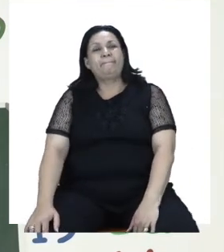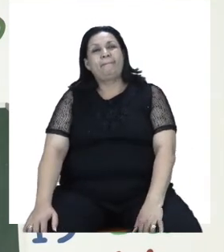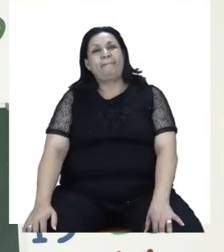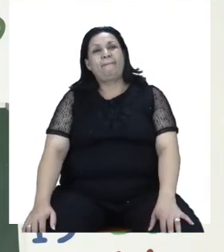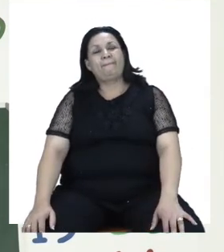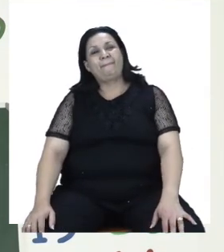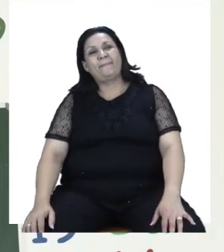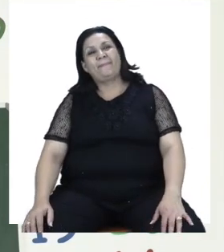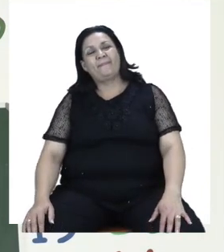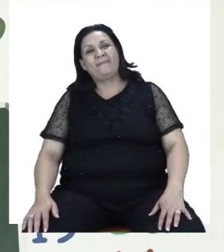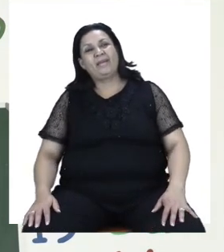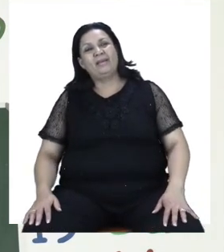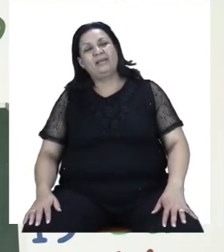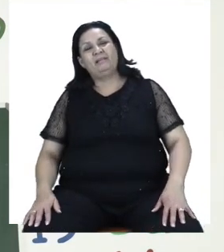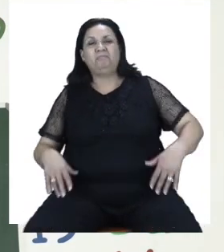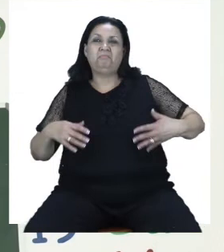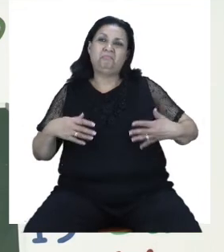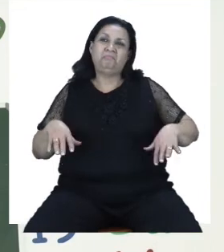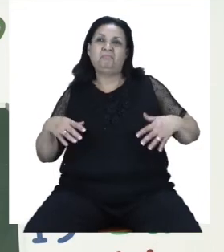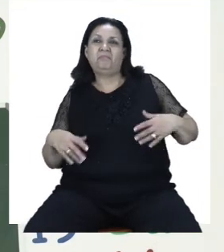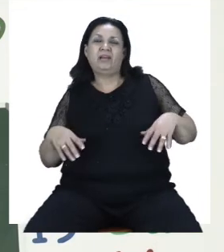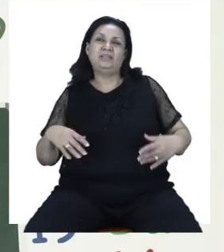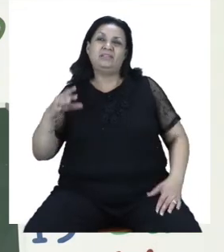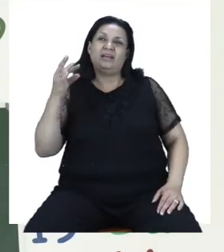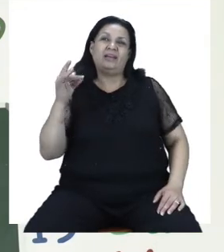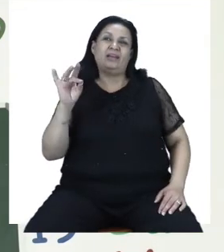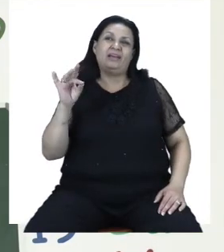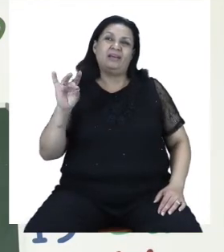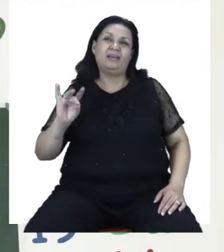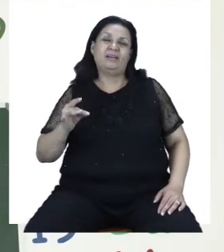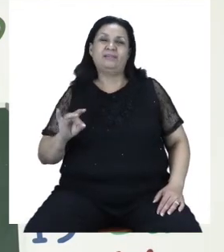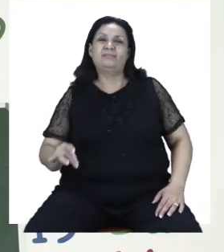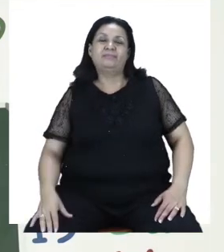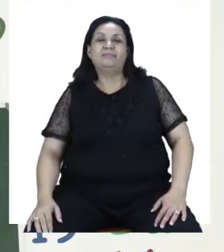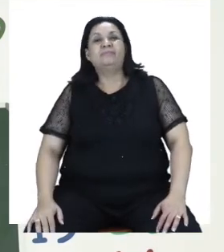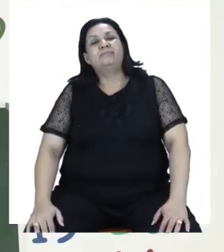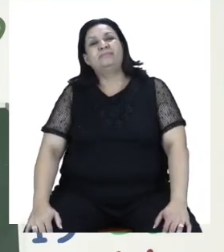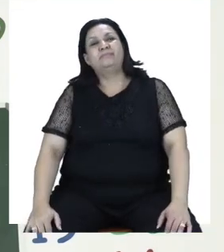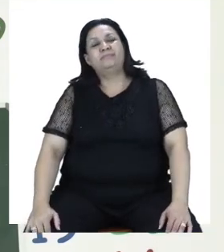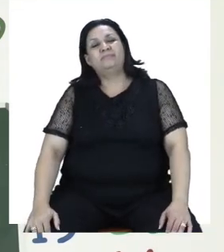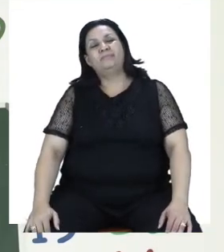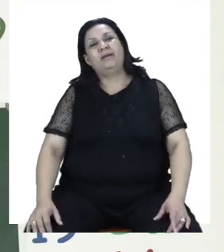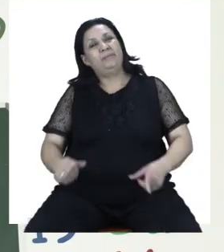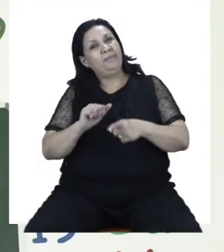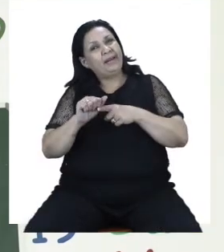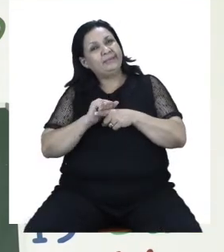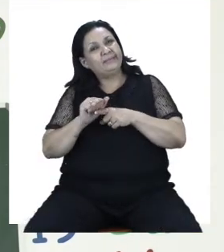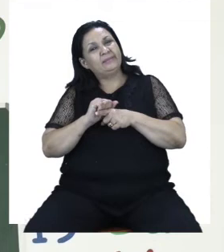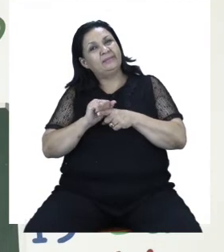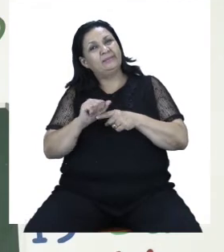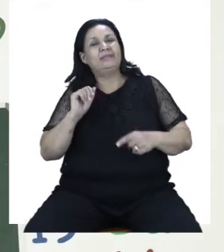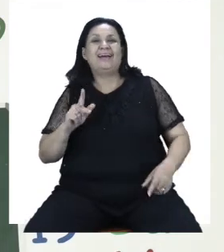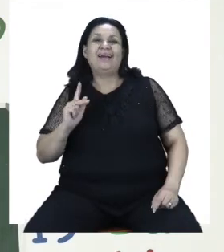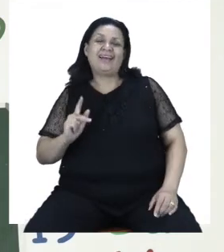lazy eight. Did you do it? Well done. And I want you to try again, but this time with